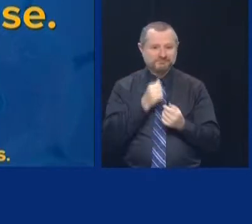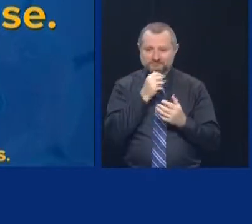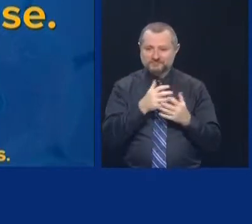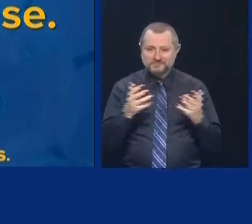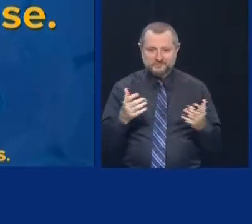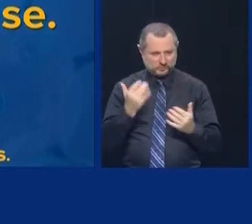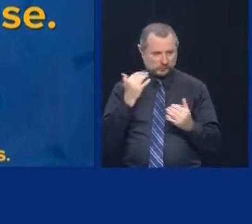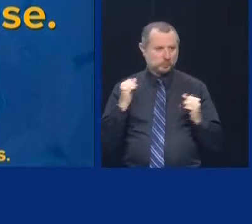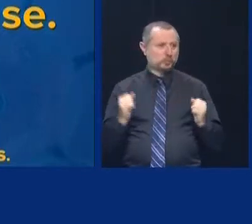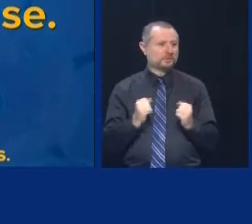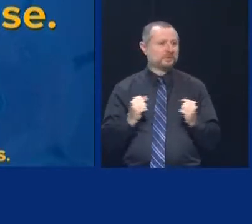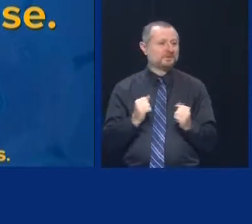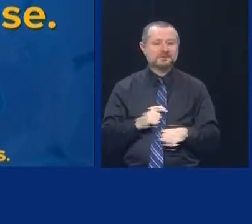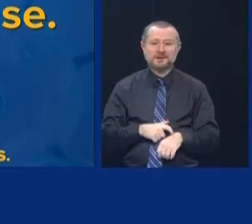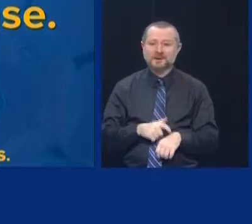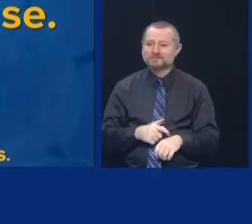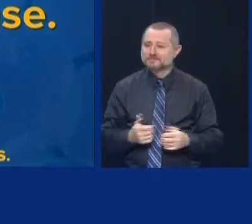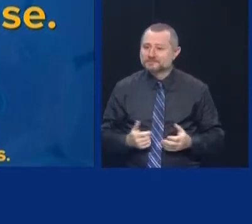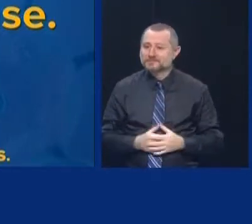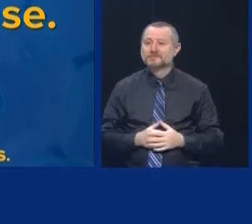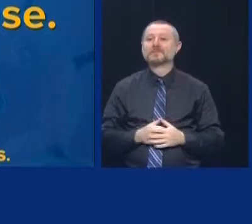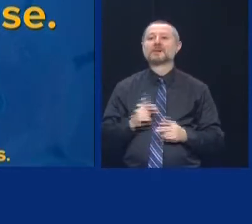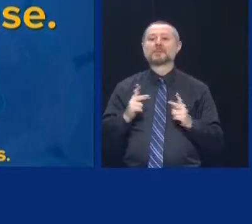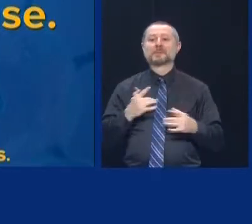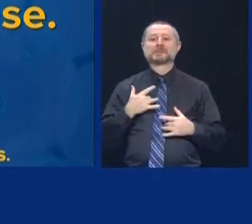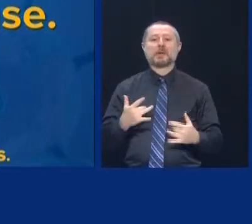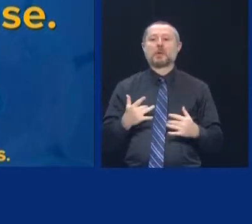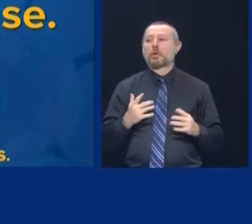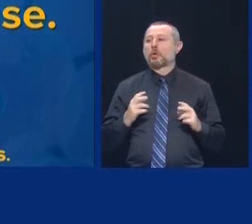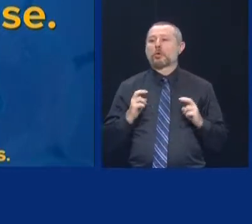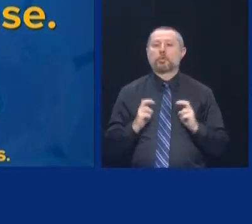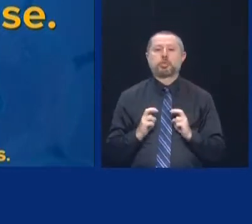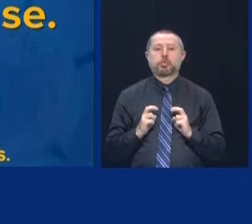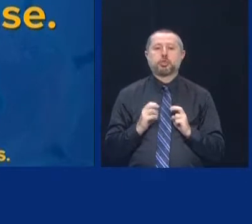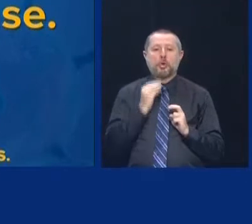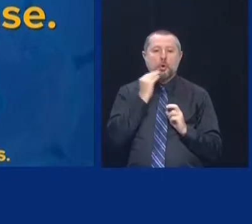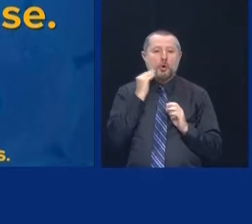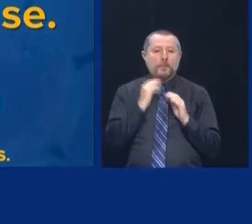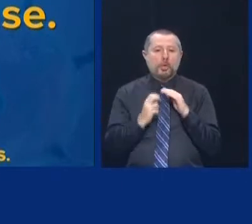cold, so people are going to be coming inside,